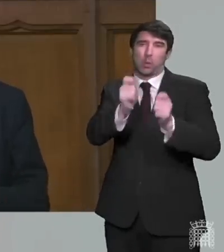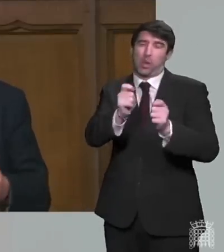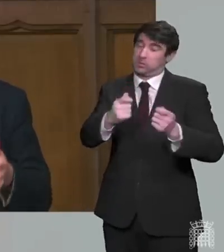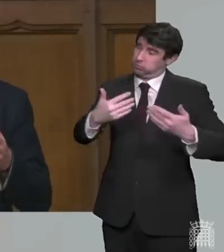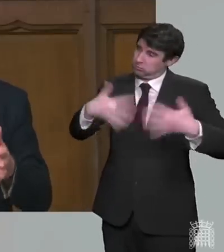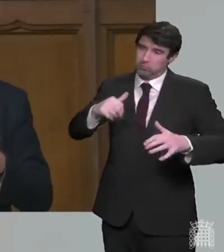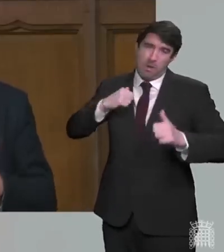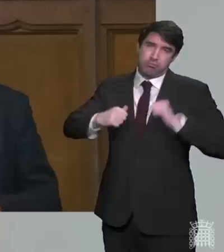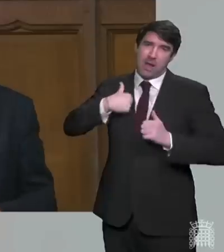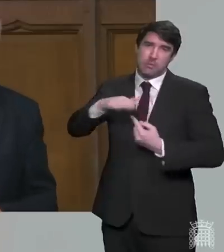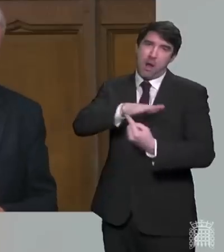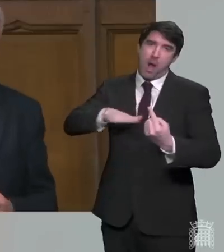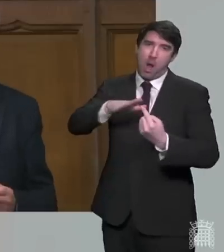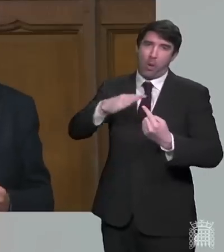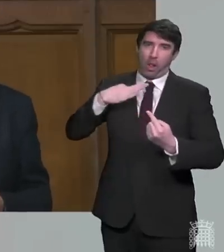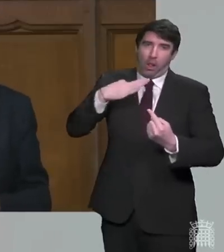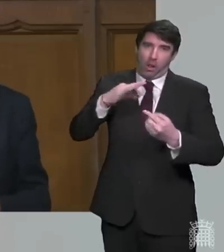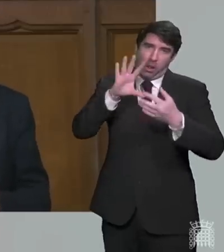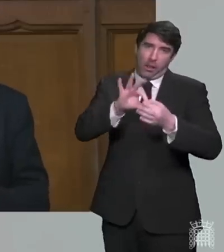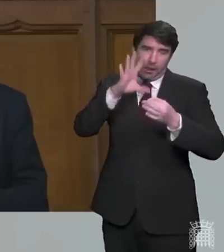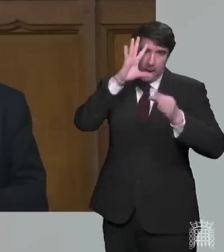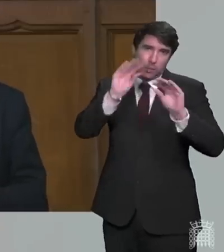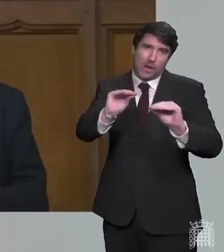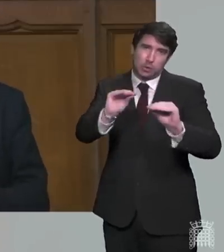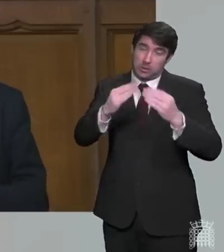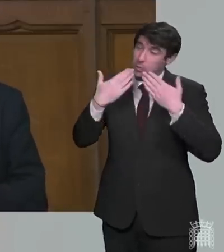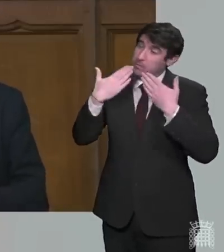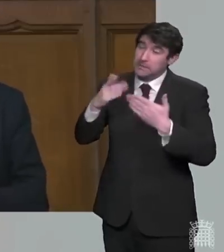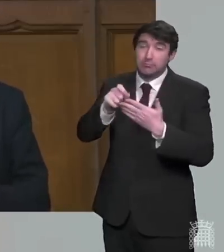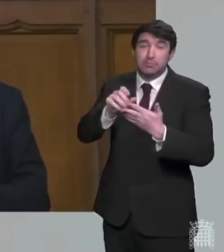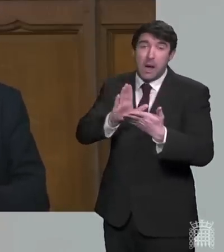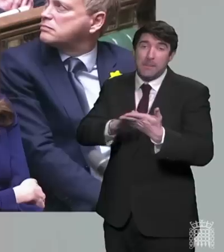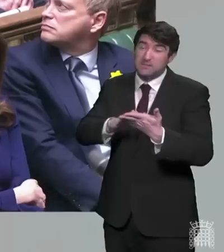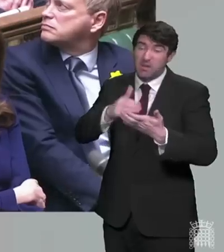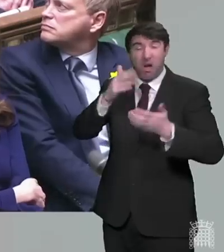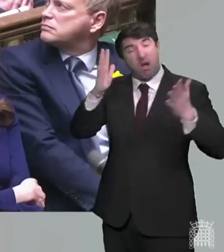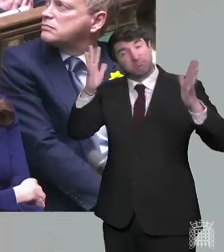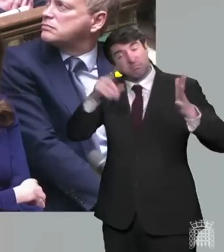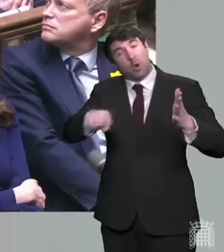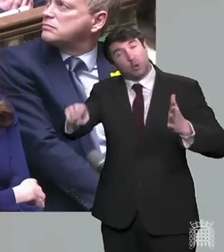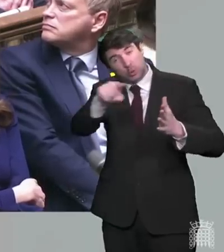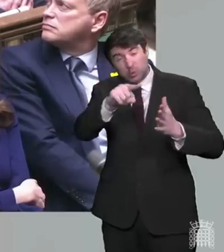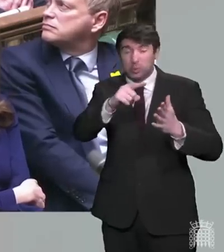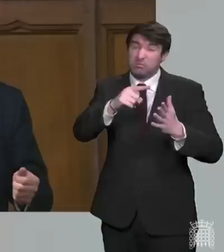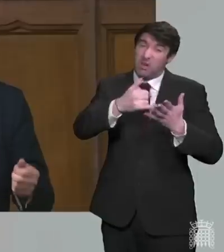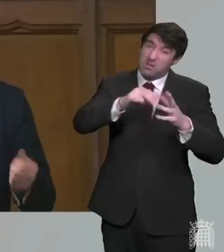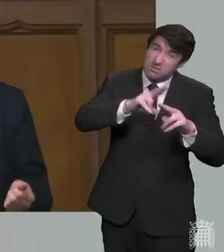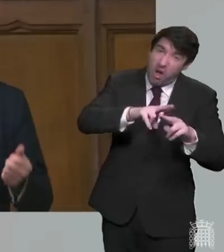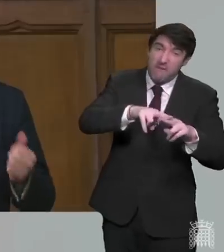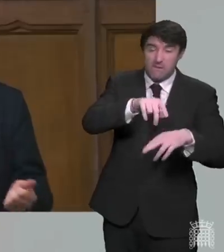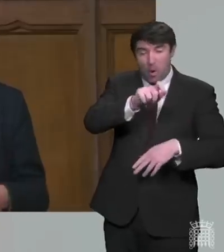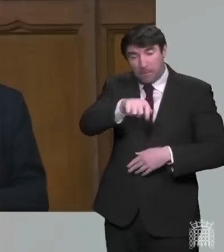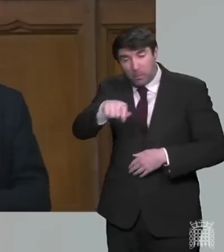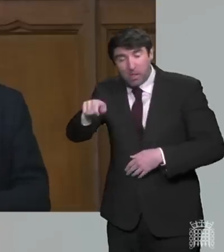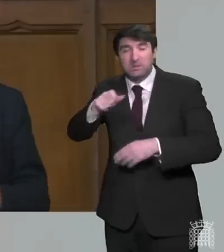So would the Prime Minister please join with me in congratulating our fantastic teachers, staff, governors and pupils, and also